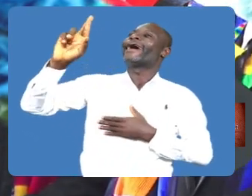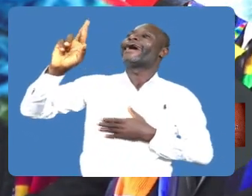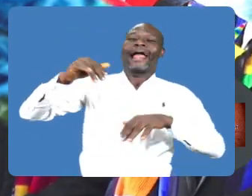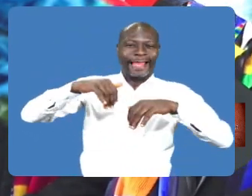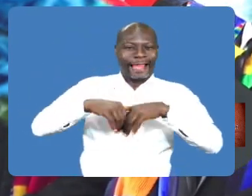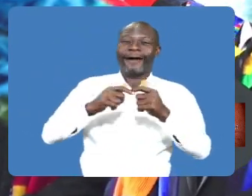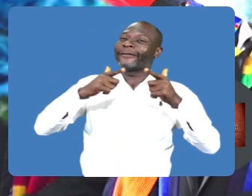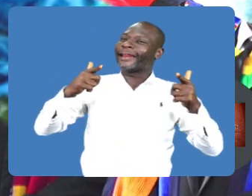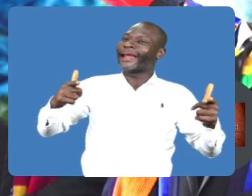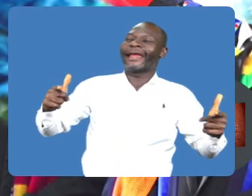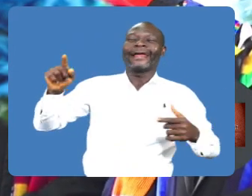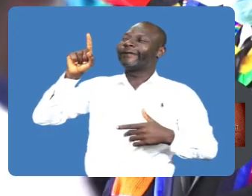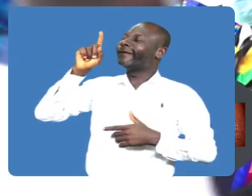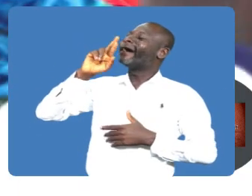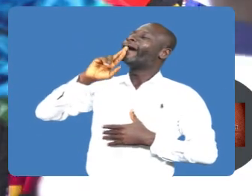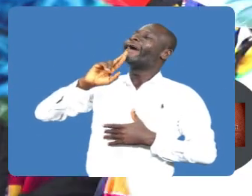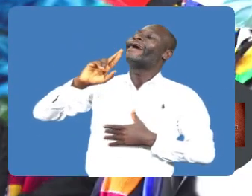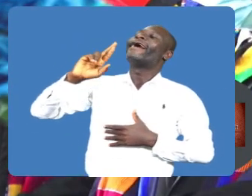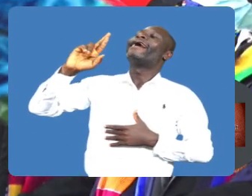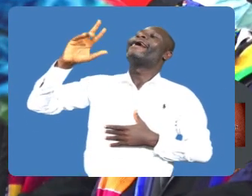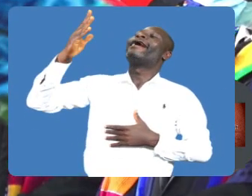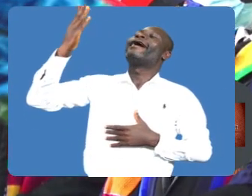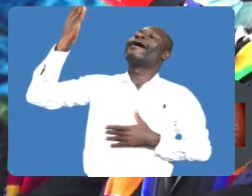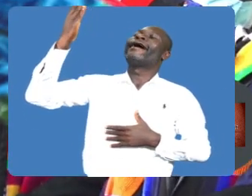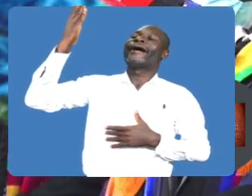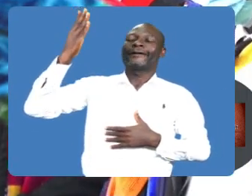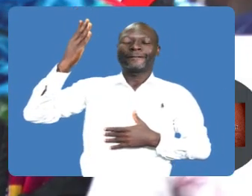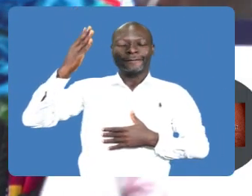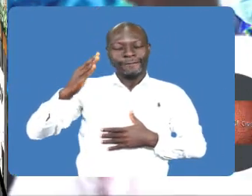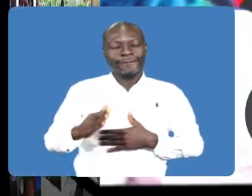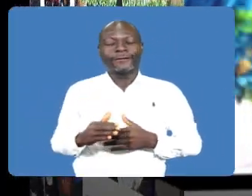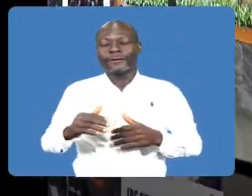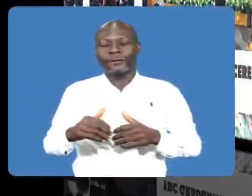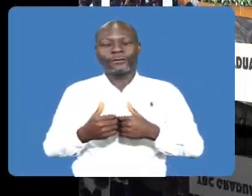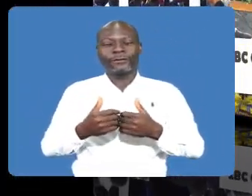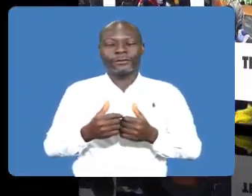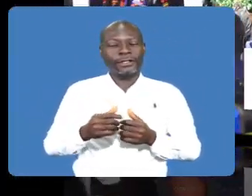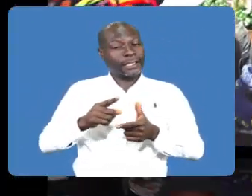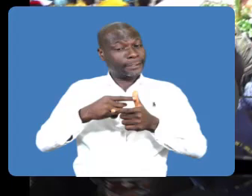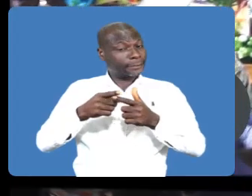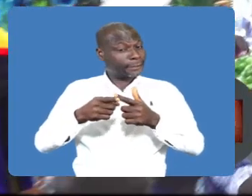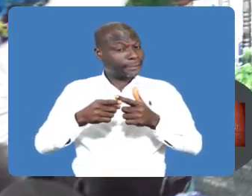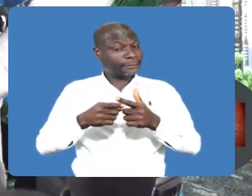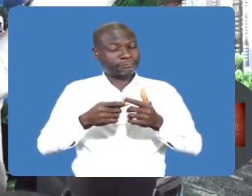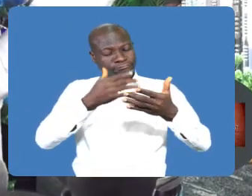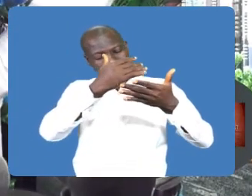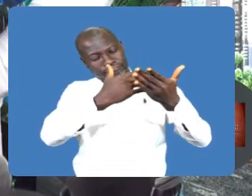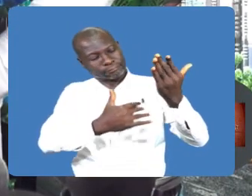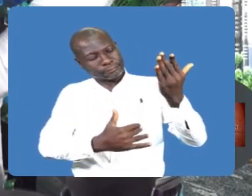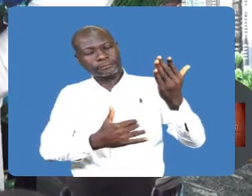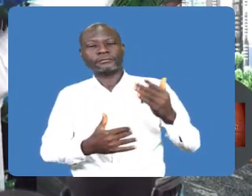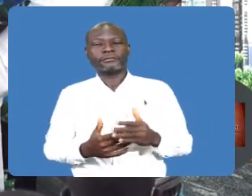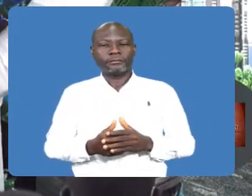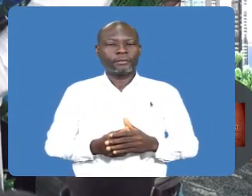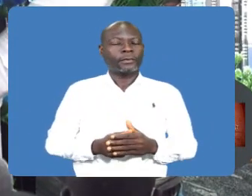great thou art, how great thou art. So next on the list